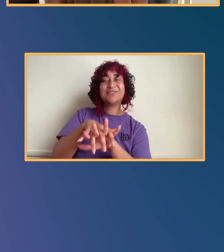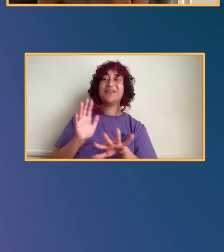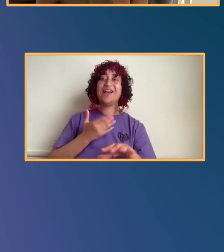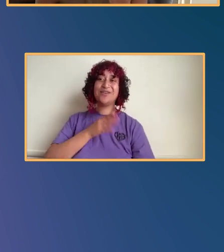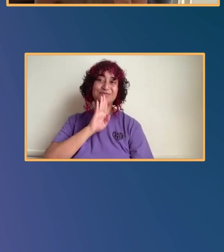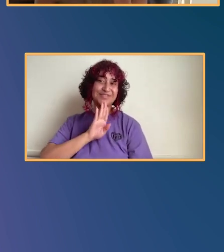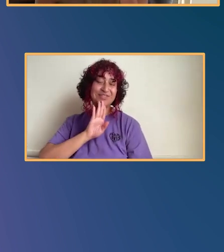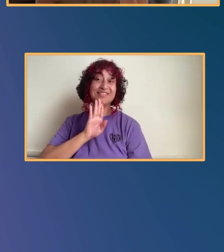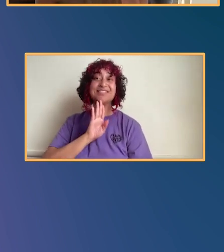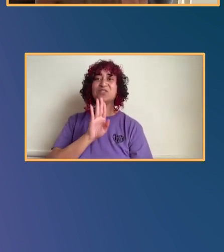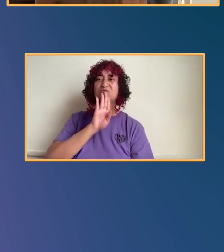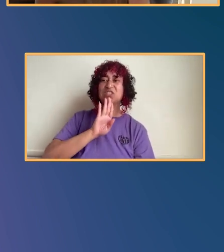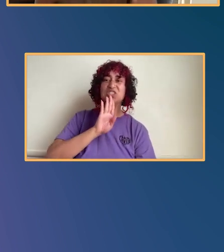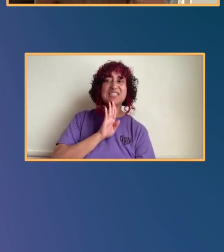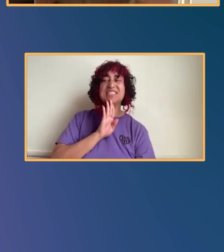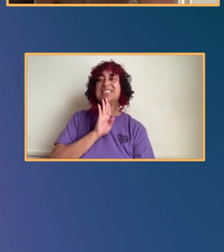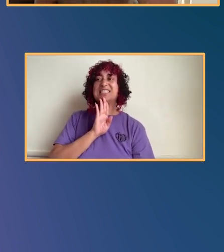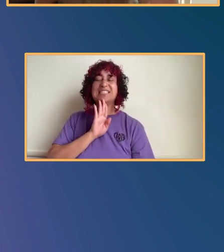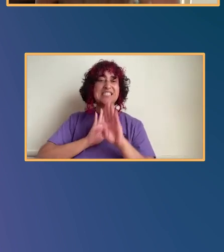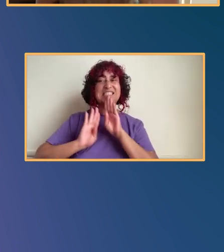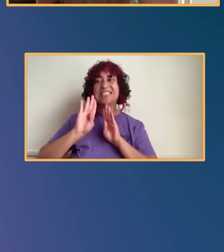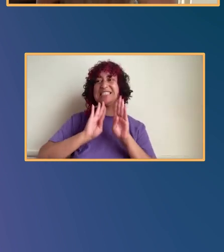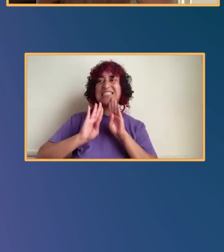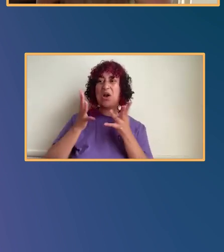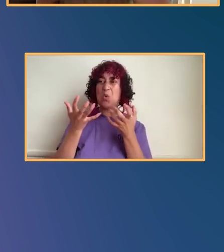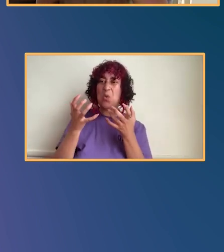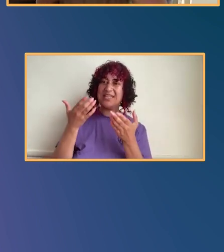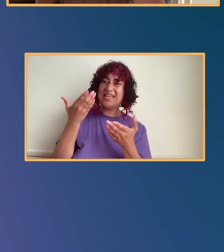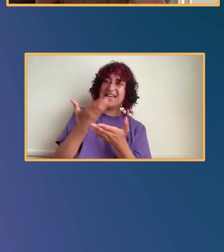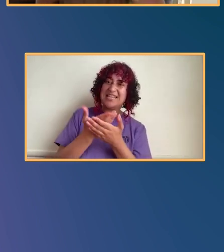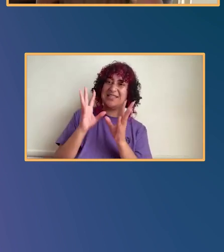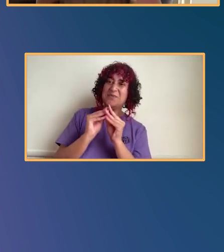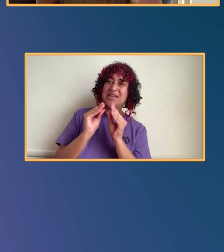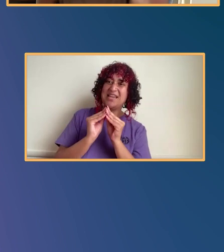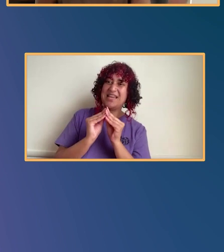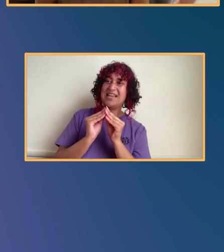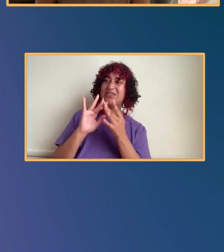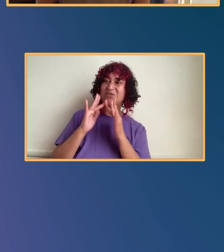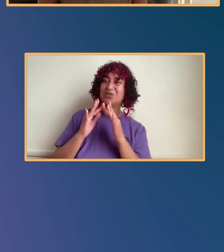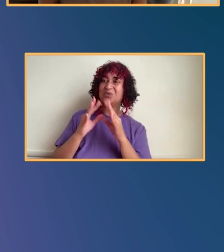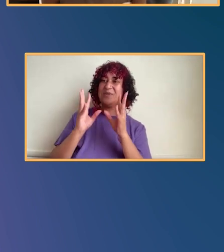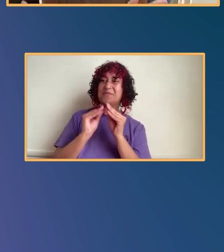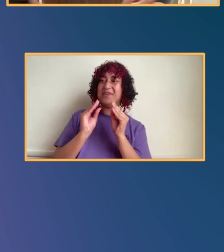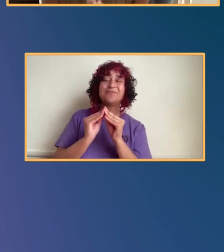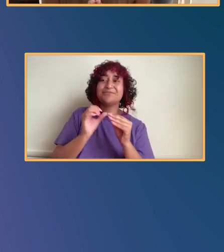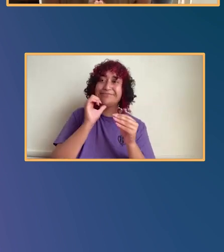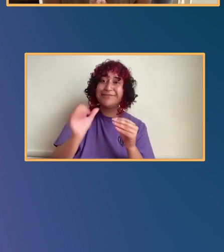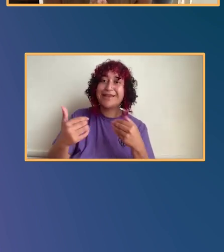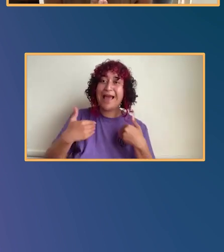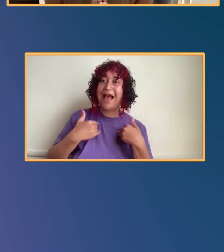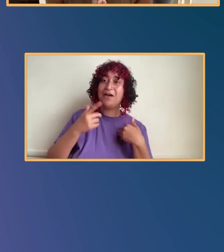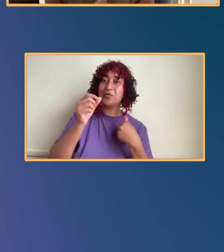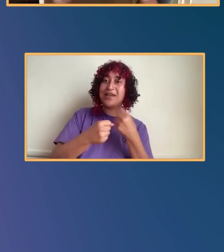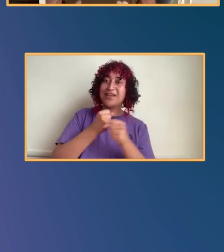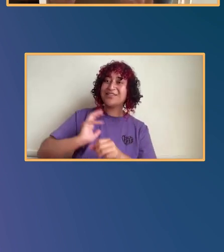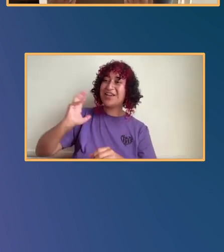I'm frustrated I couldn't immediately get into the meeting, Lindsay. That is a virtual meeting that didn't exist 20 years ago.